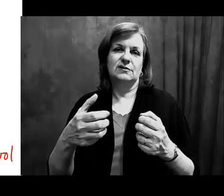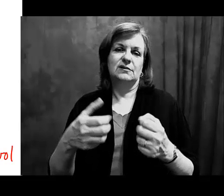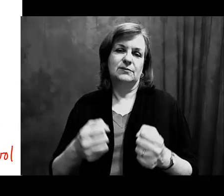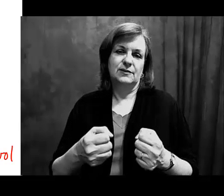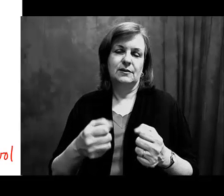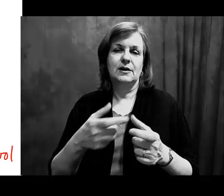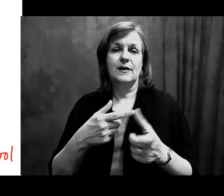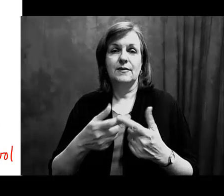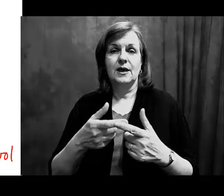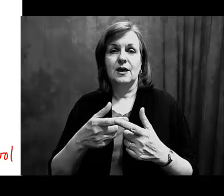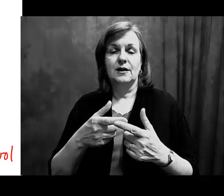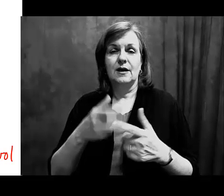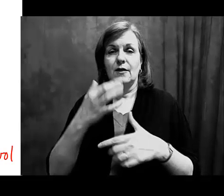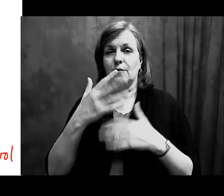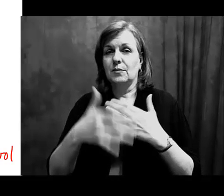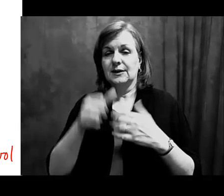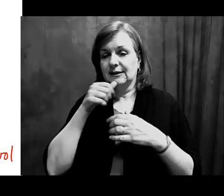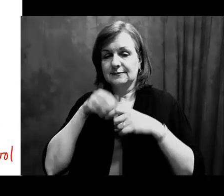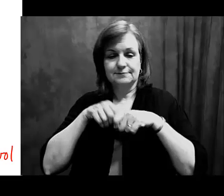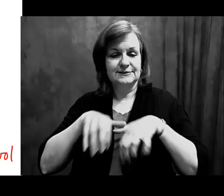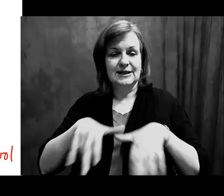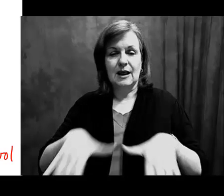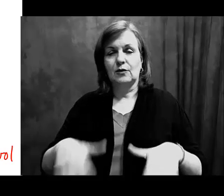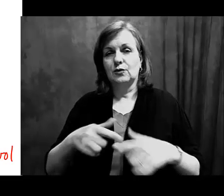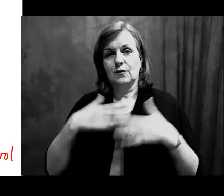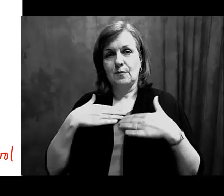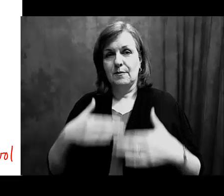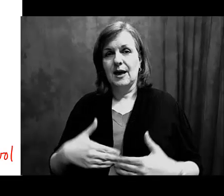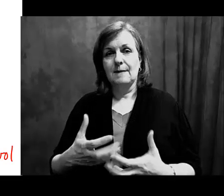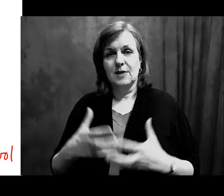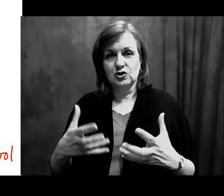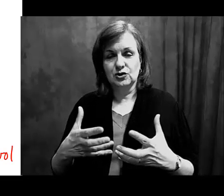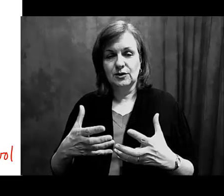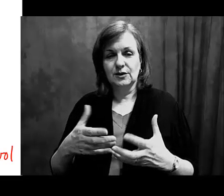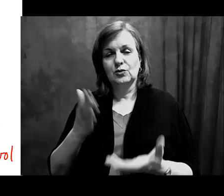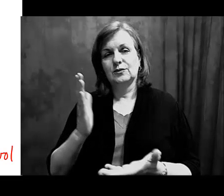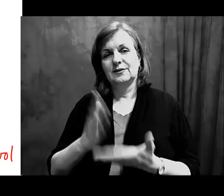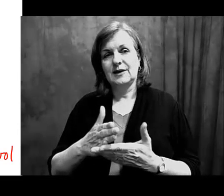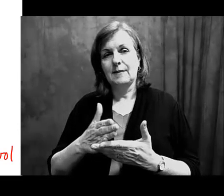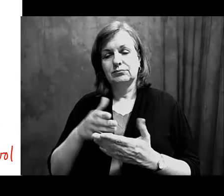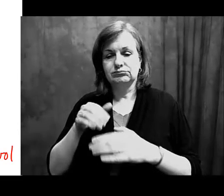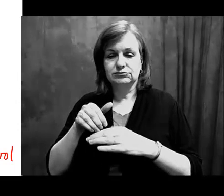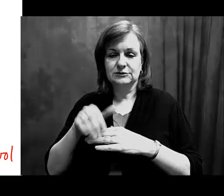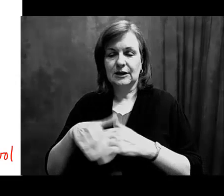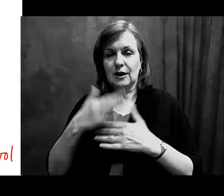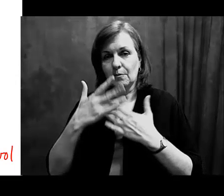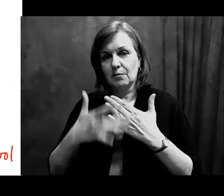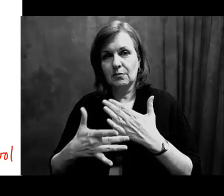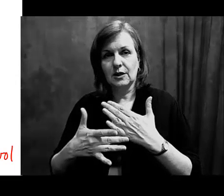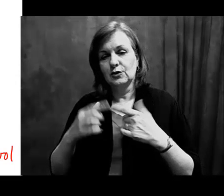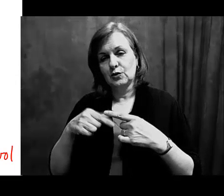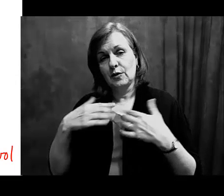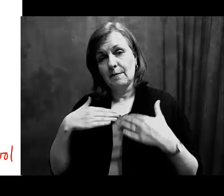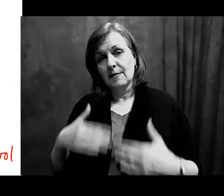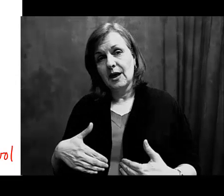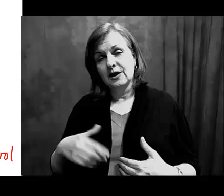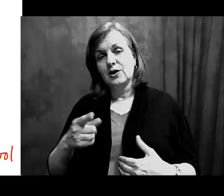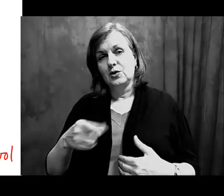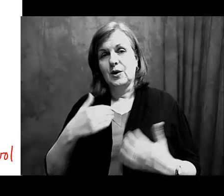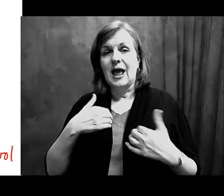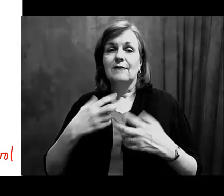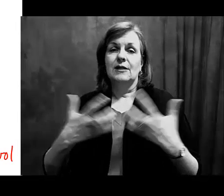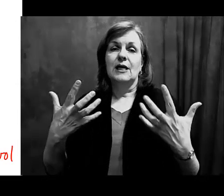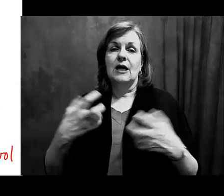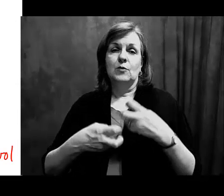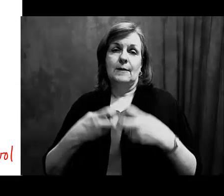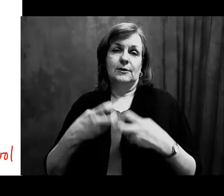that happens, you stop sending blood out to the rest of the body. If you stop sending blood out to the rest of the body, of course,